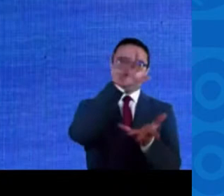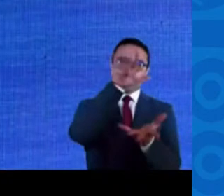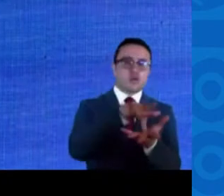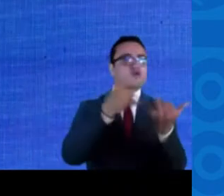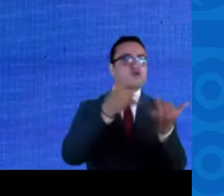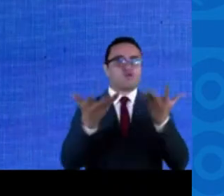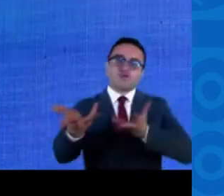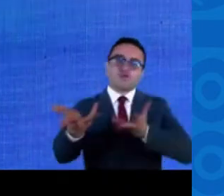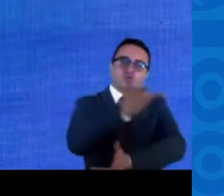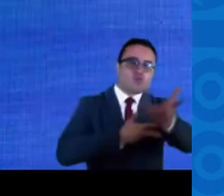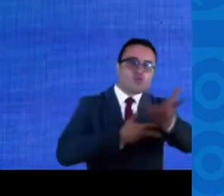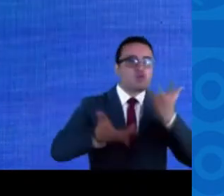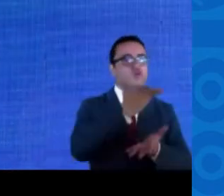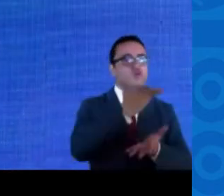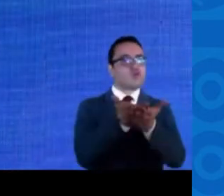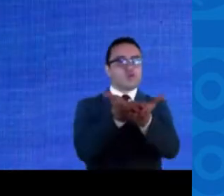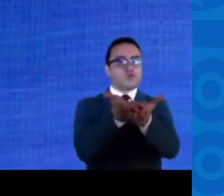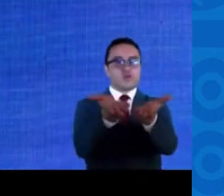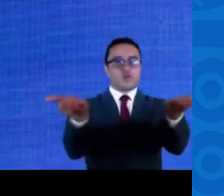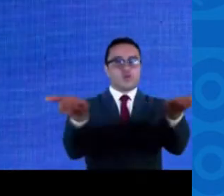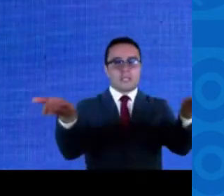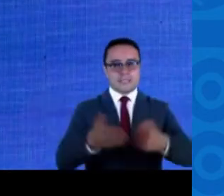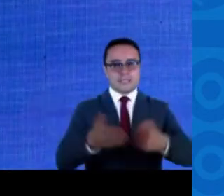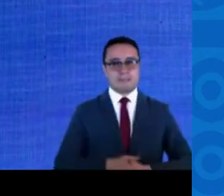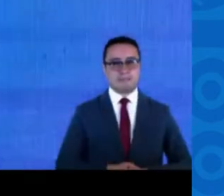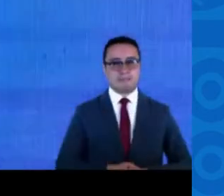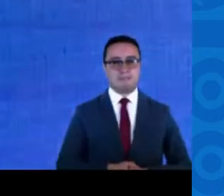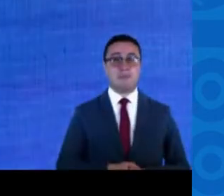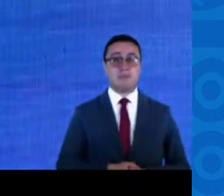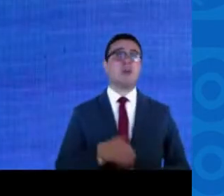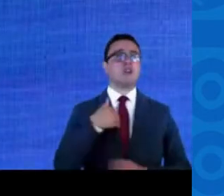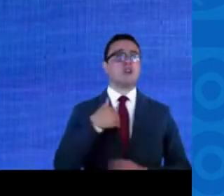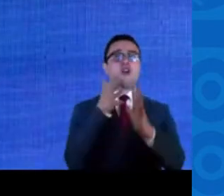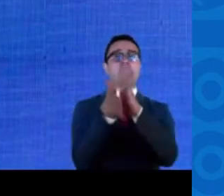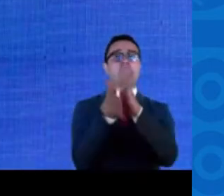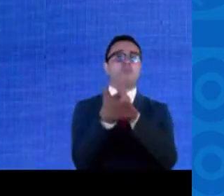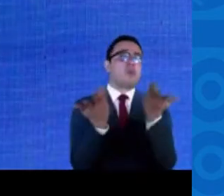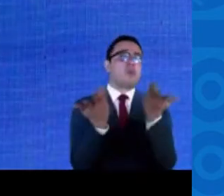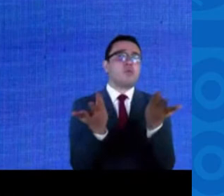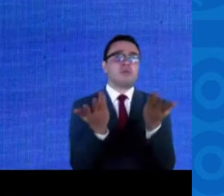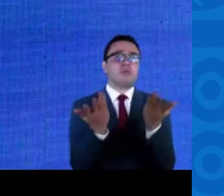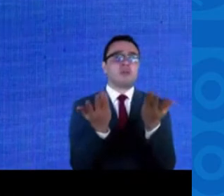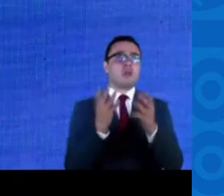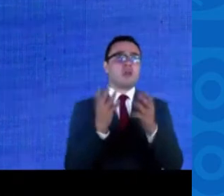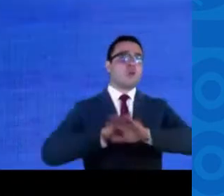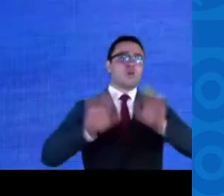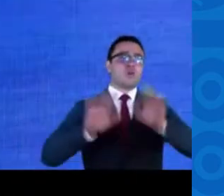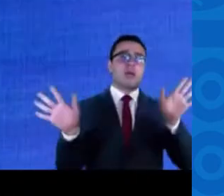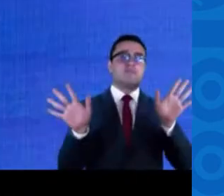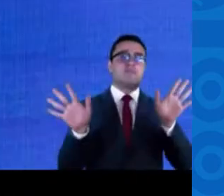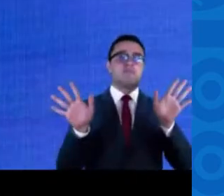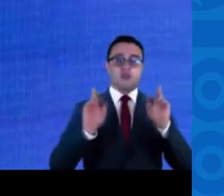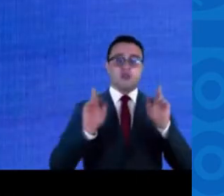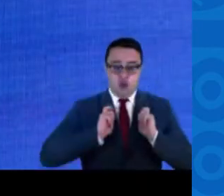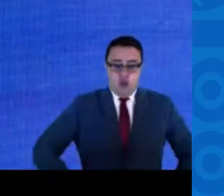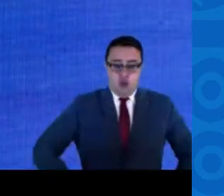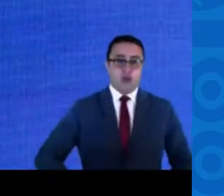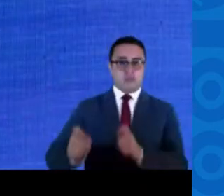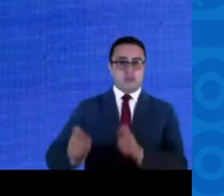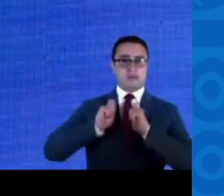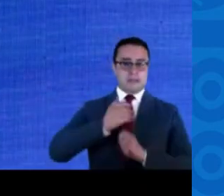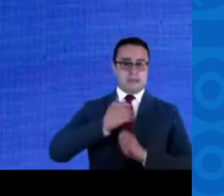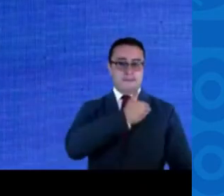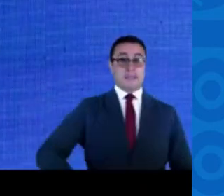true pleasure to be sharing with you this morning. And I say not only in